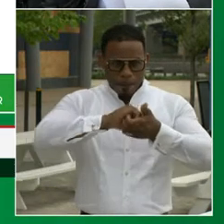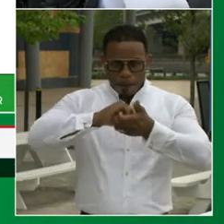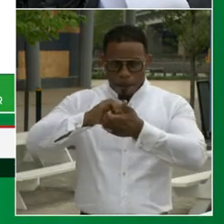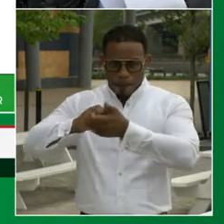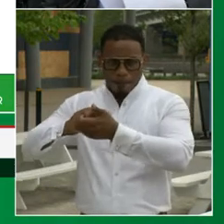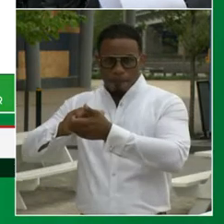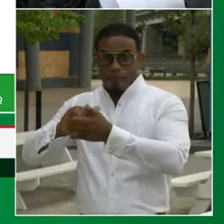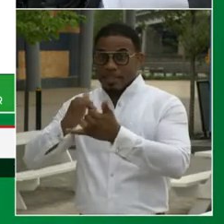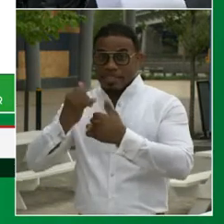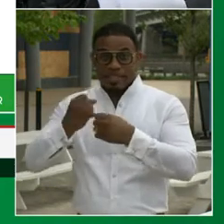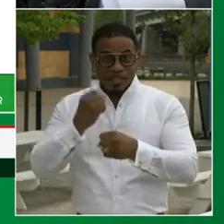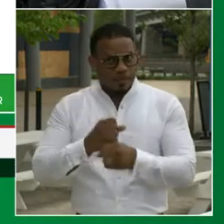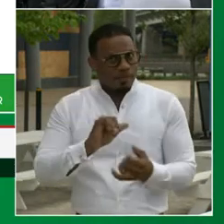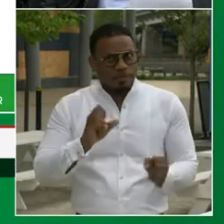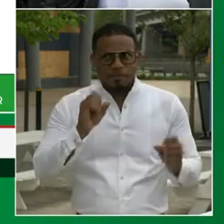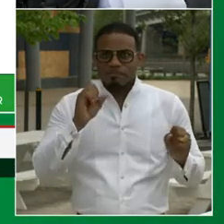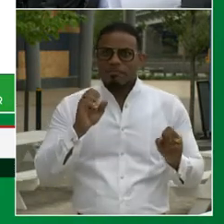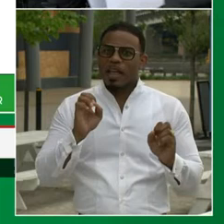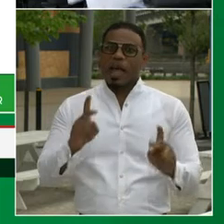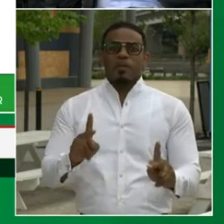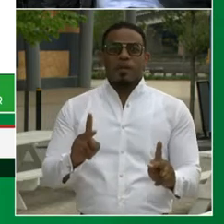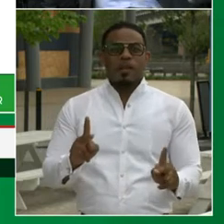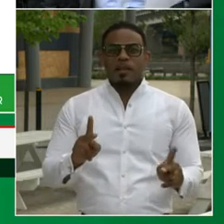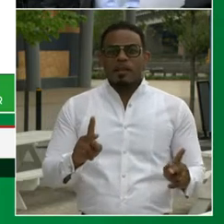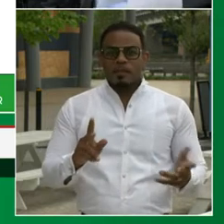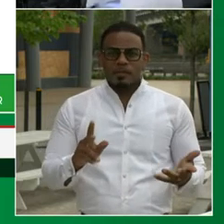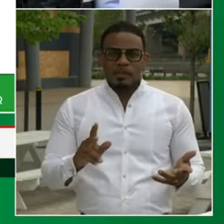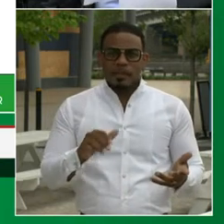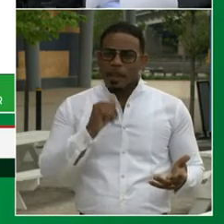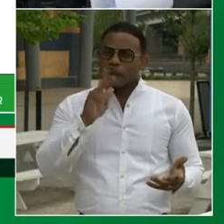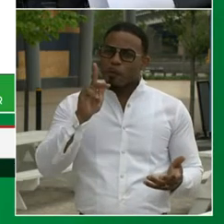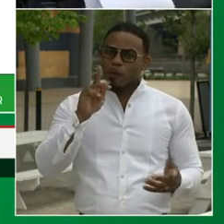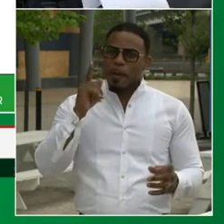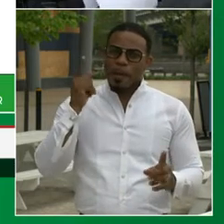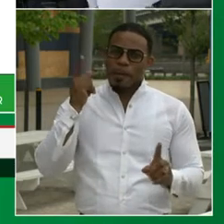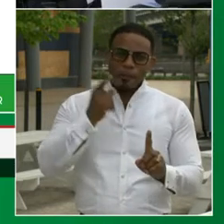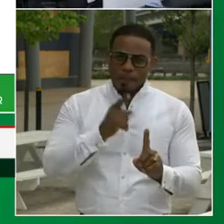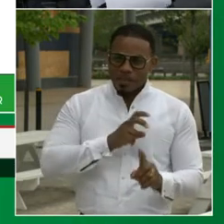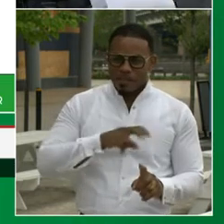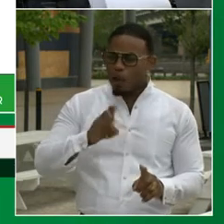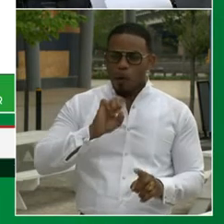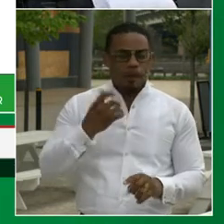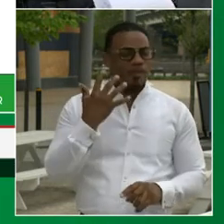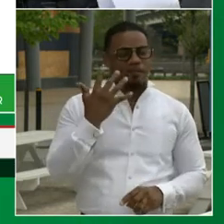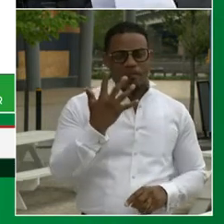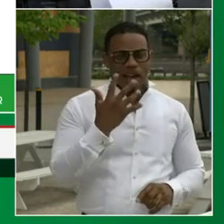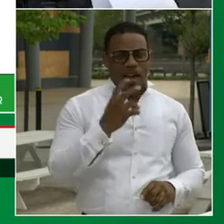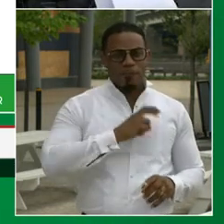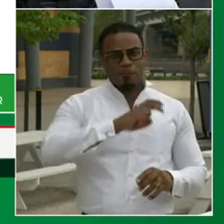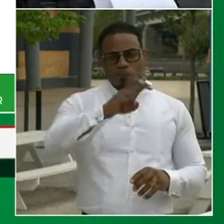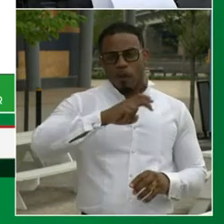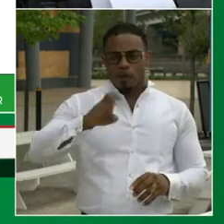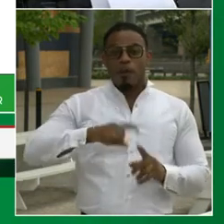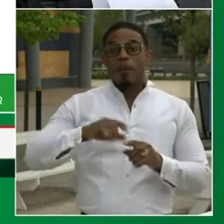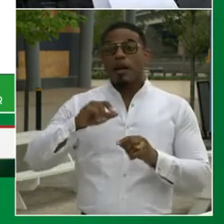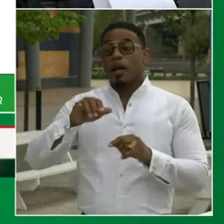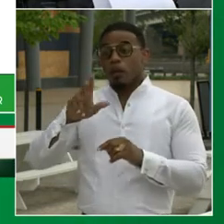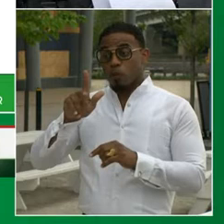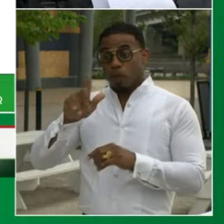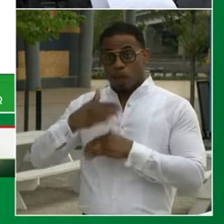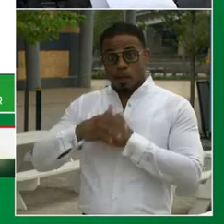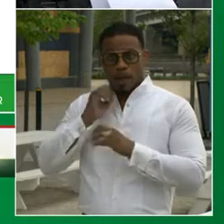business with this year. So that's going to be opportunities. We're not doing 23 missions. We're only doing 5 this year, but that's going to be